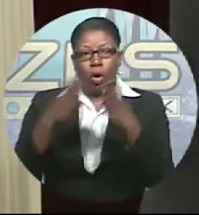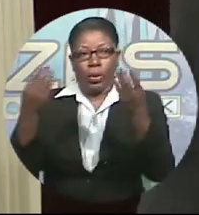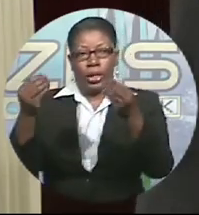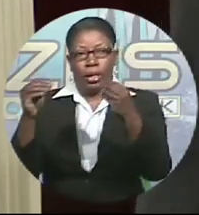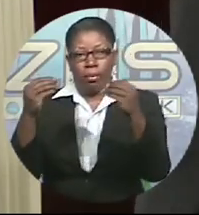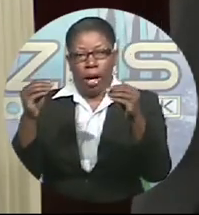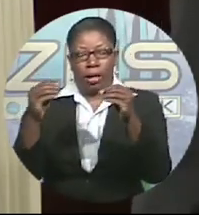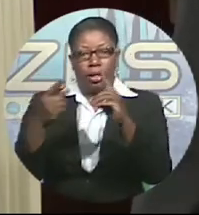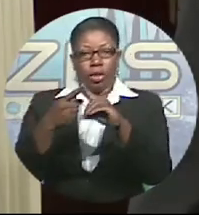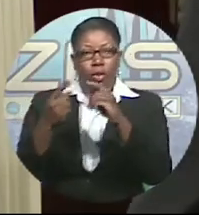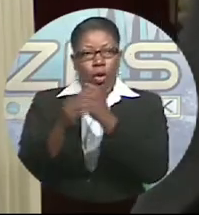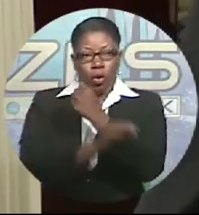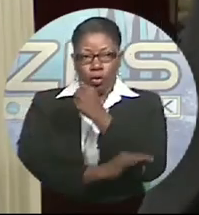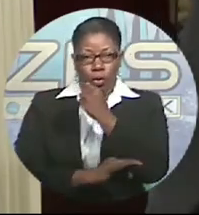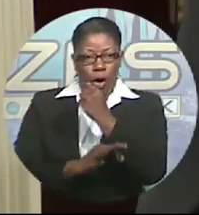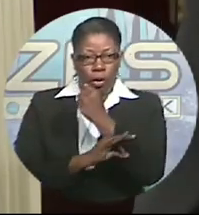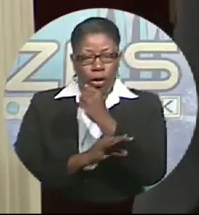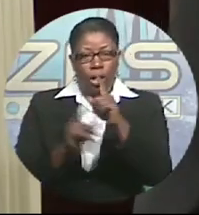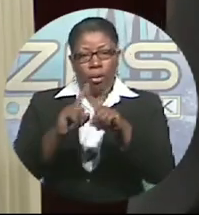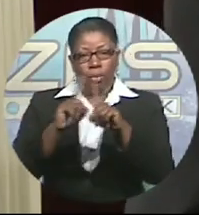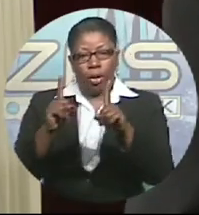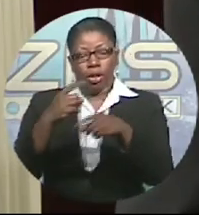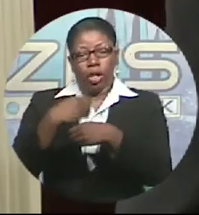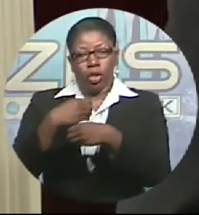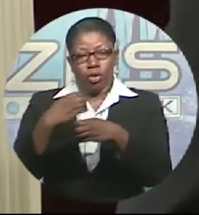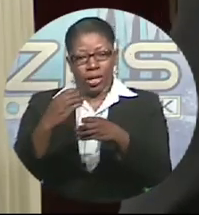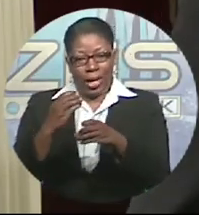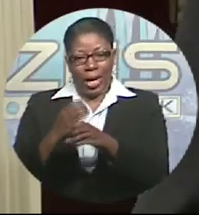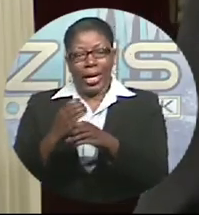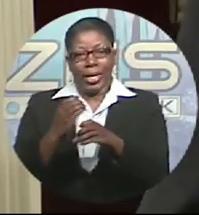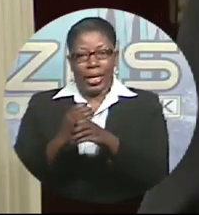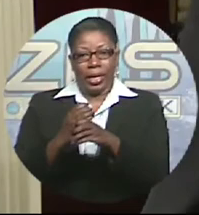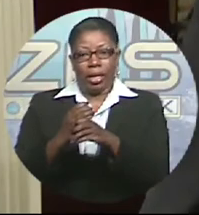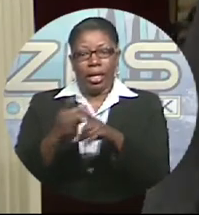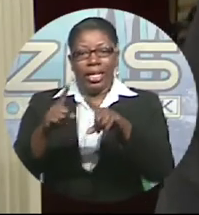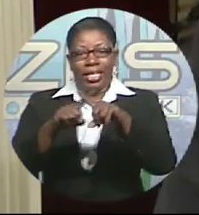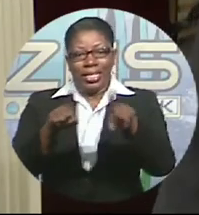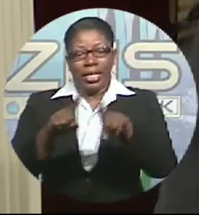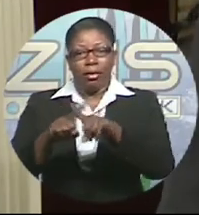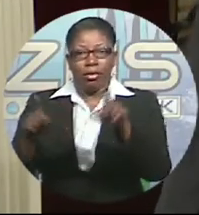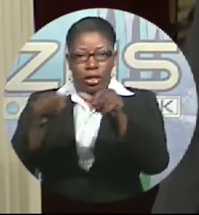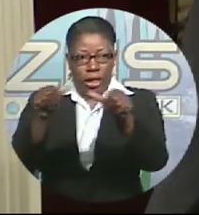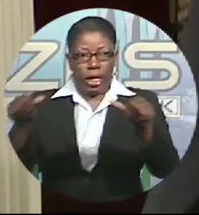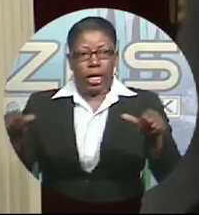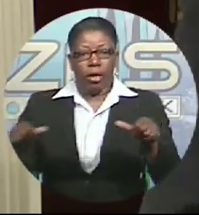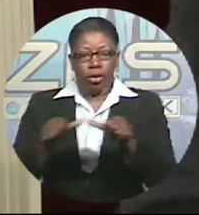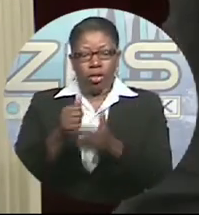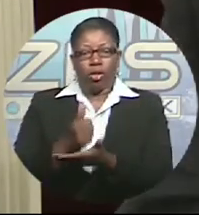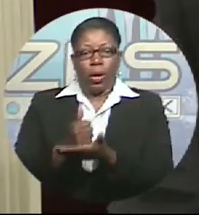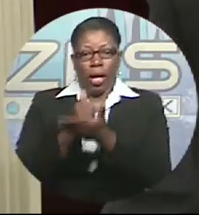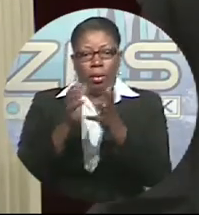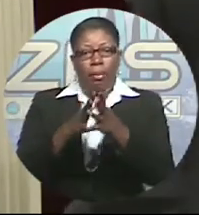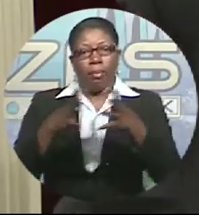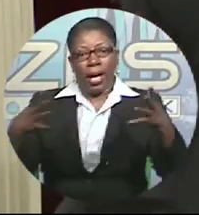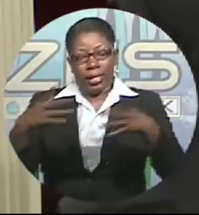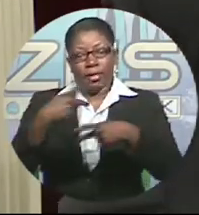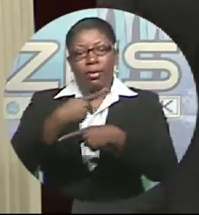markets to foreign goods. It's about creating a level playing field with a modern infrastructure to help domestic production as well.